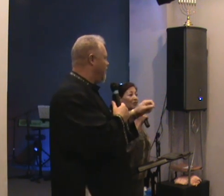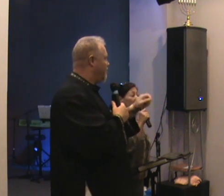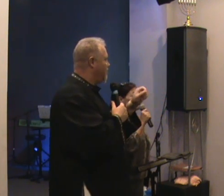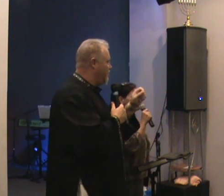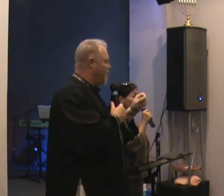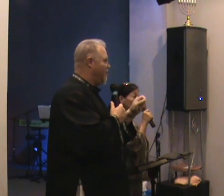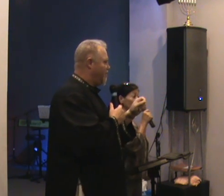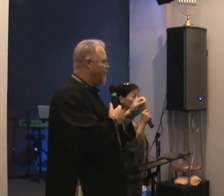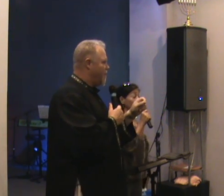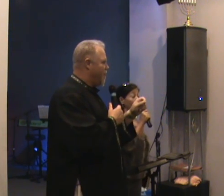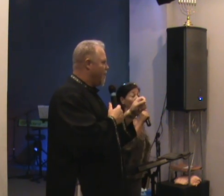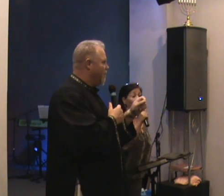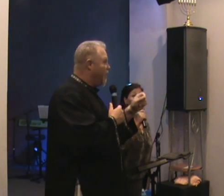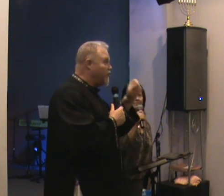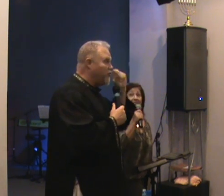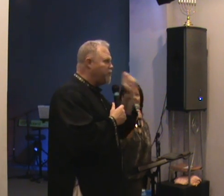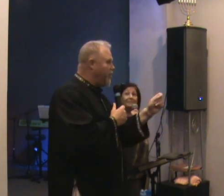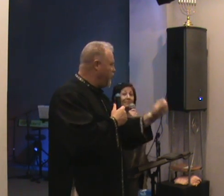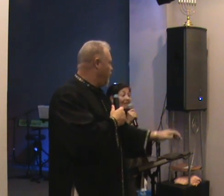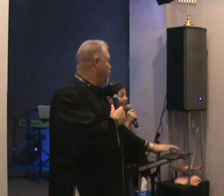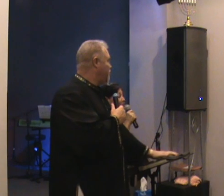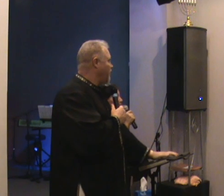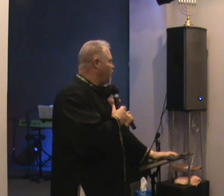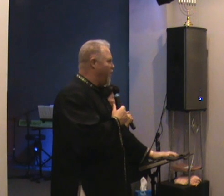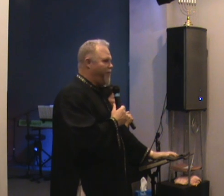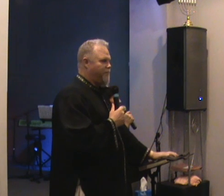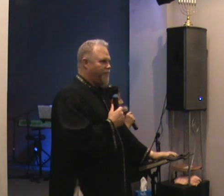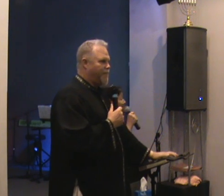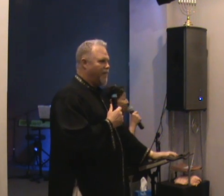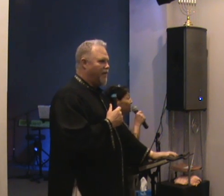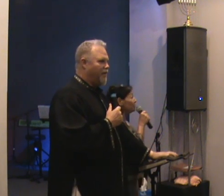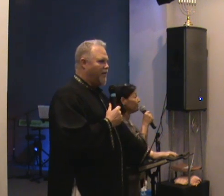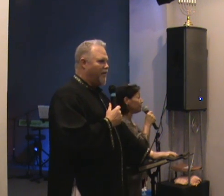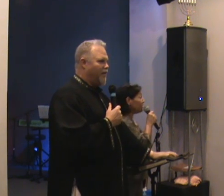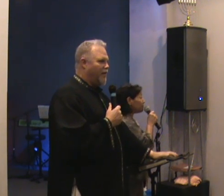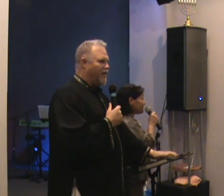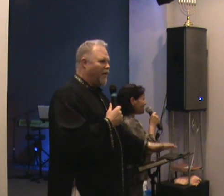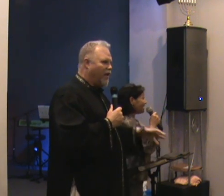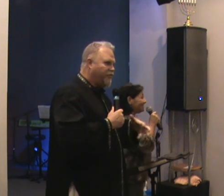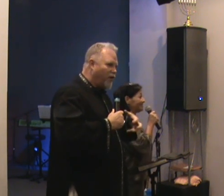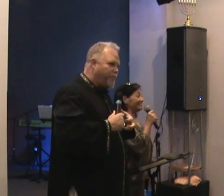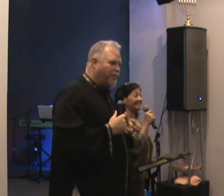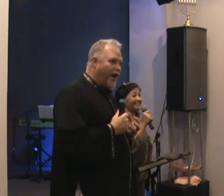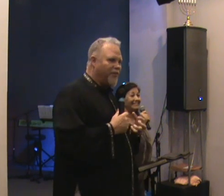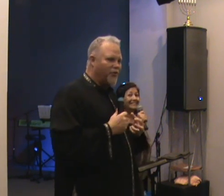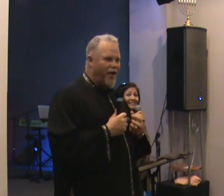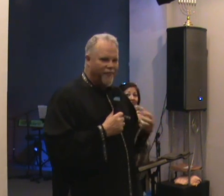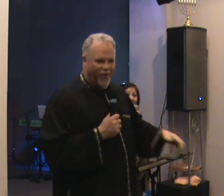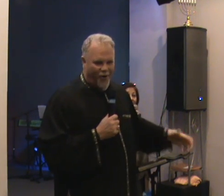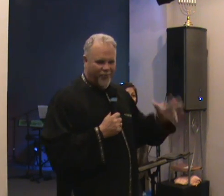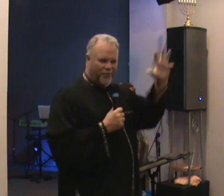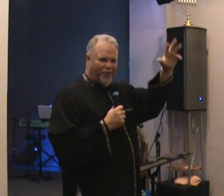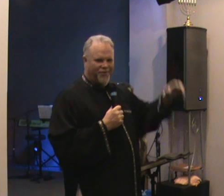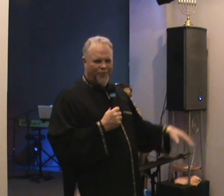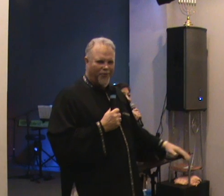today. Dios va a hacer algo en tu vida hoy. He's going to speak to you in a special way. Te va a hablar a ti de una forma especial. He's already prepared the ground of